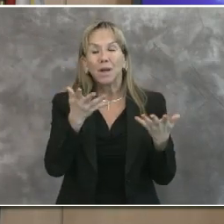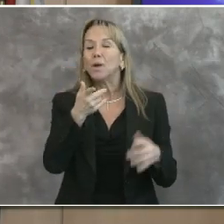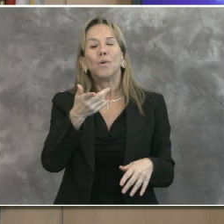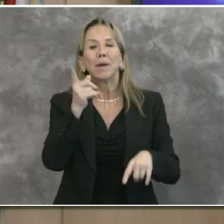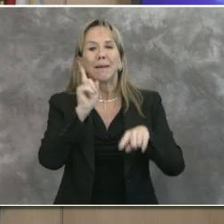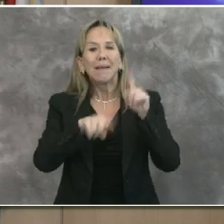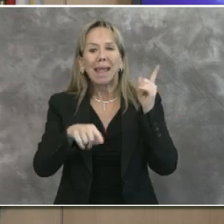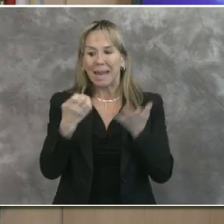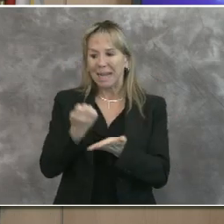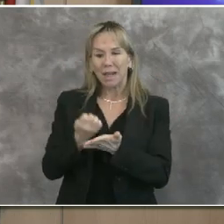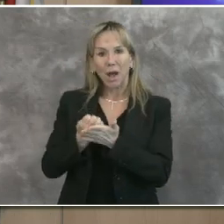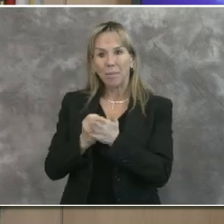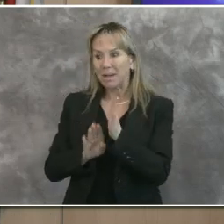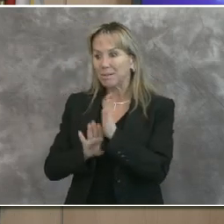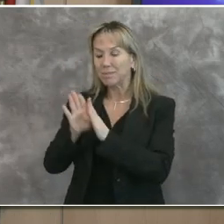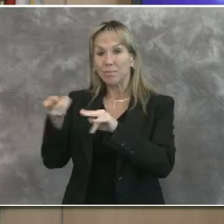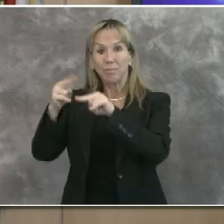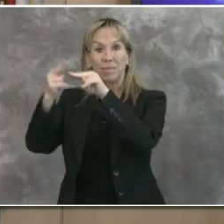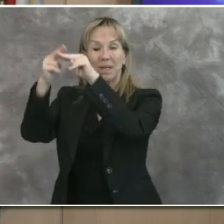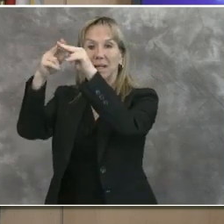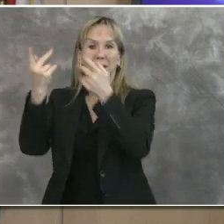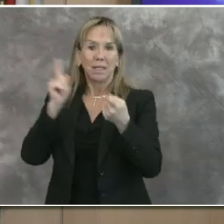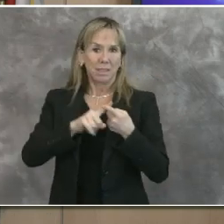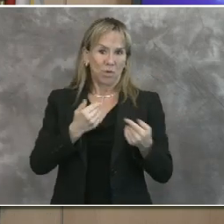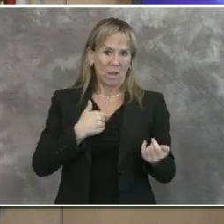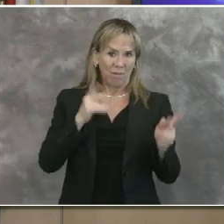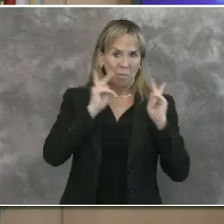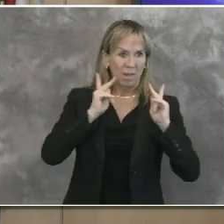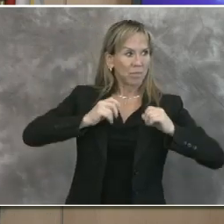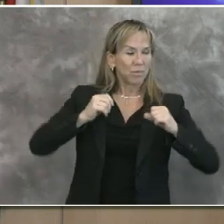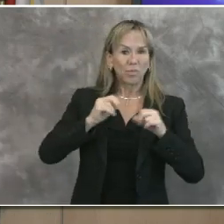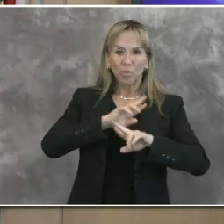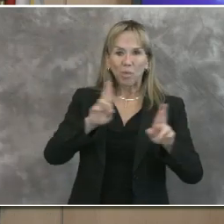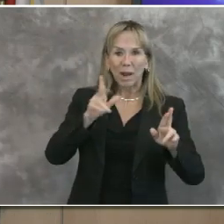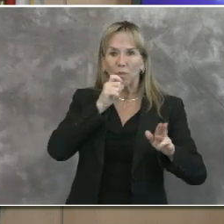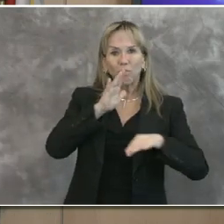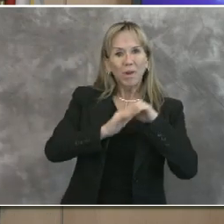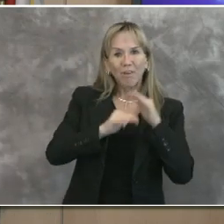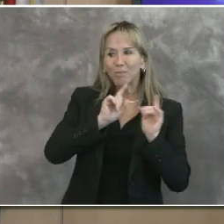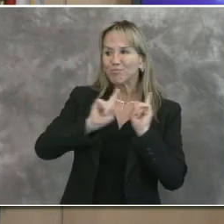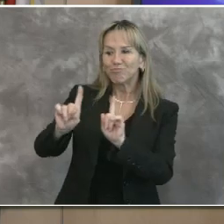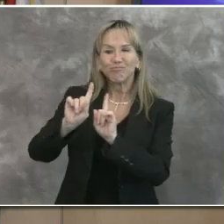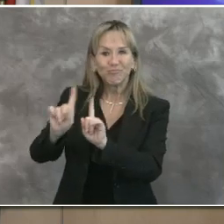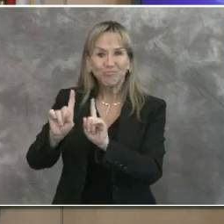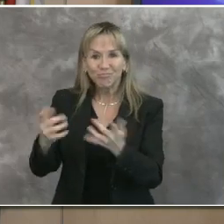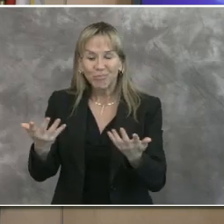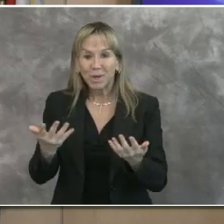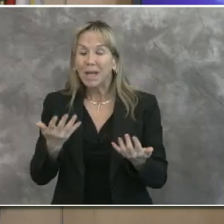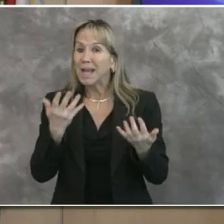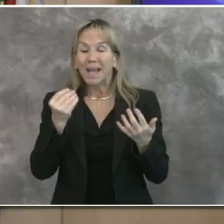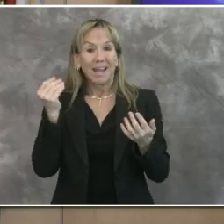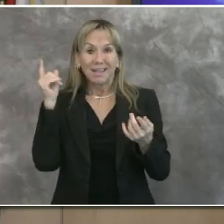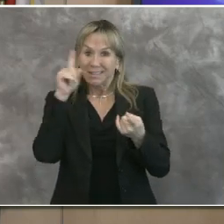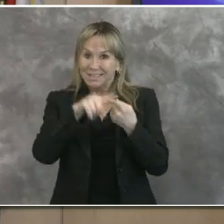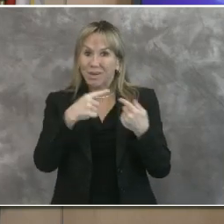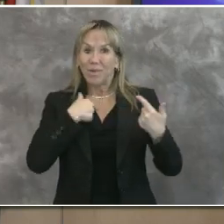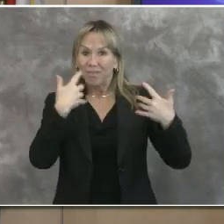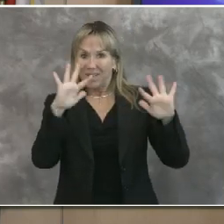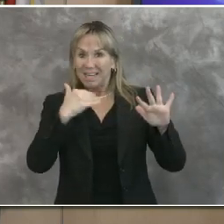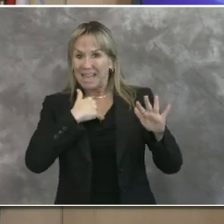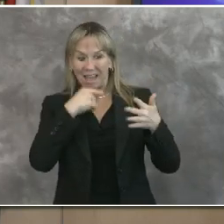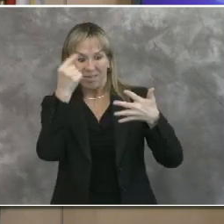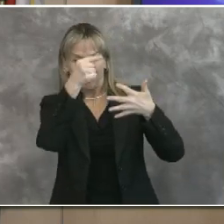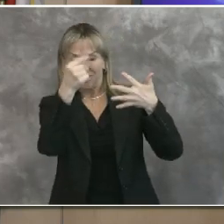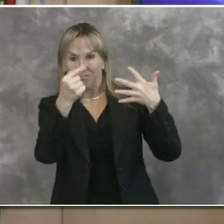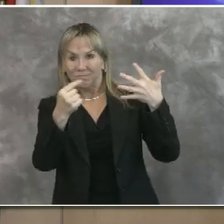position to rebuild an economy until you have customers that are comfortable going out. And that is not going to happen until we have fully developed all of the